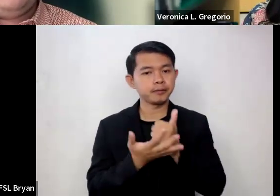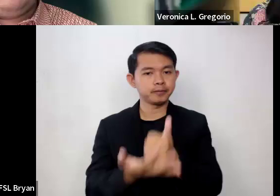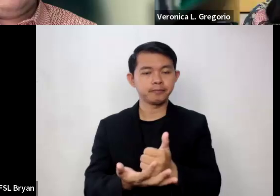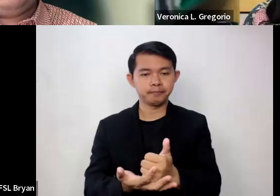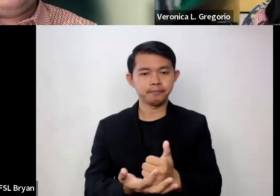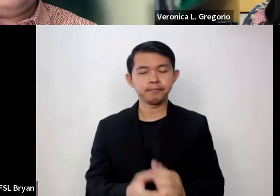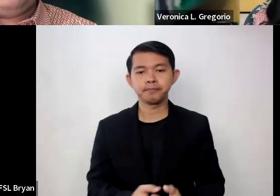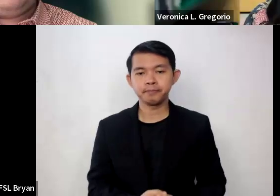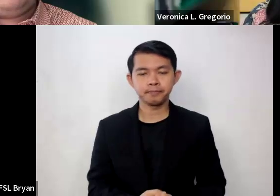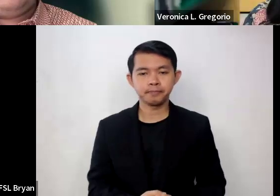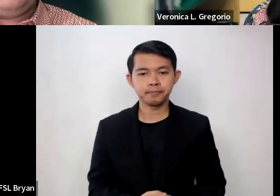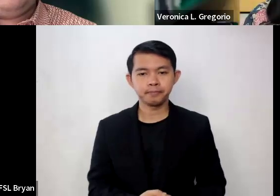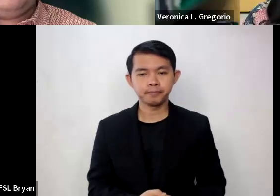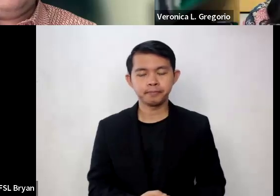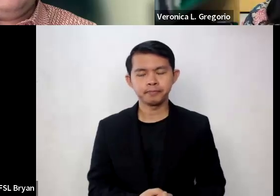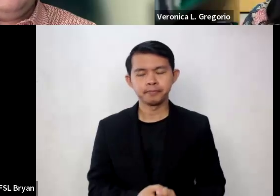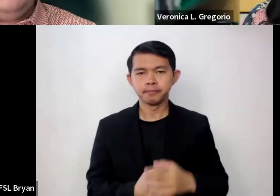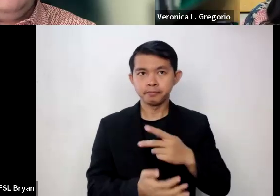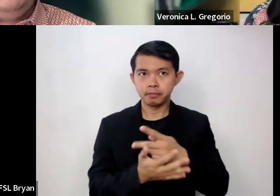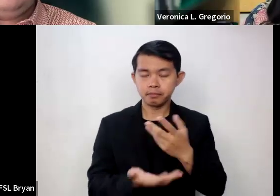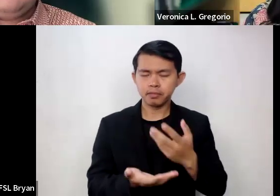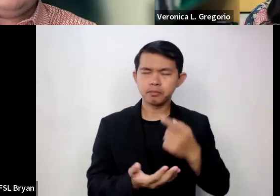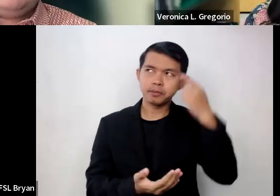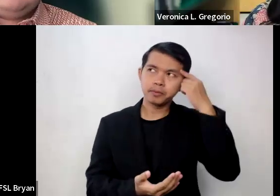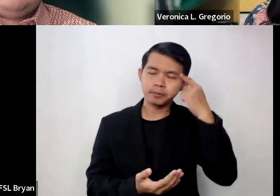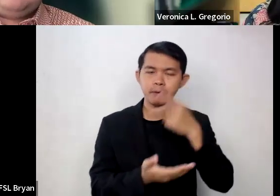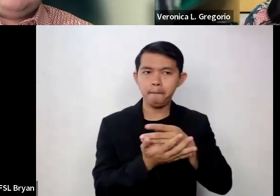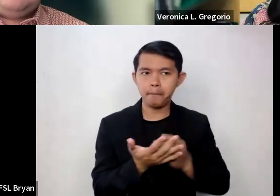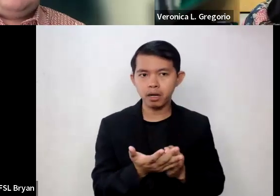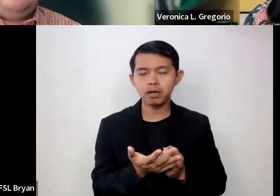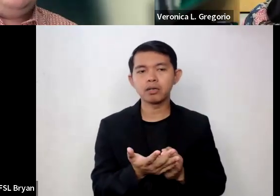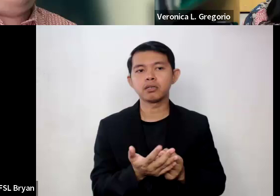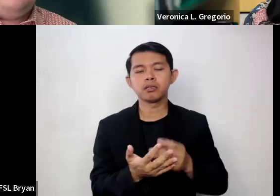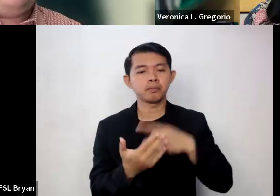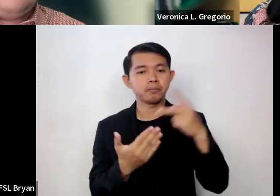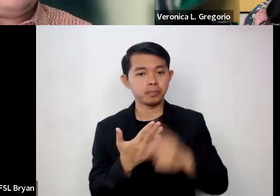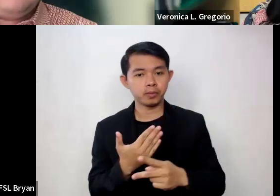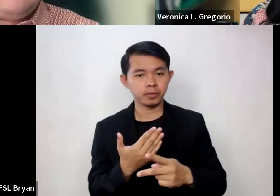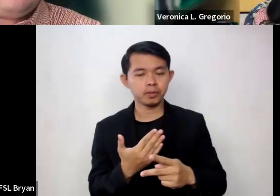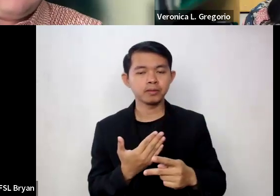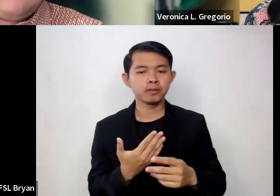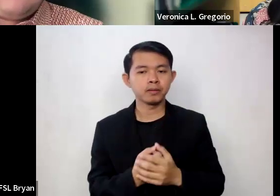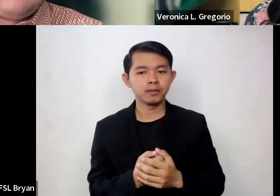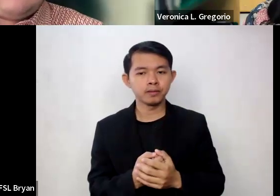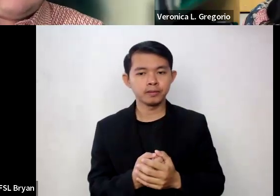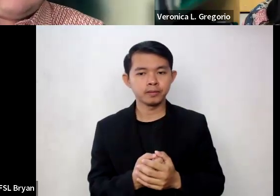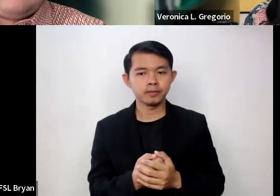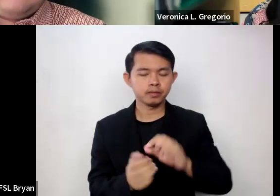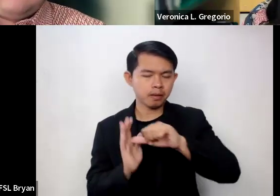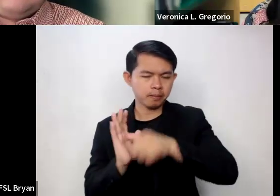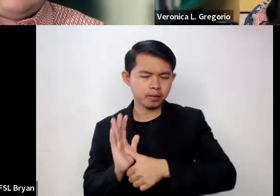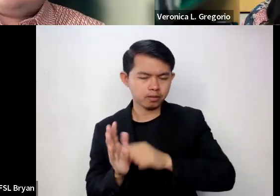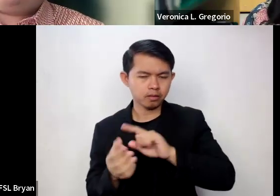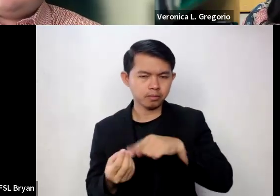think a part of responses ng mga programs ay uh, emphasis on